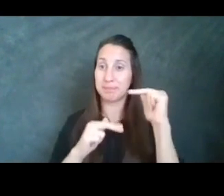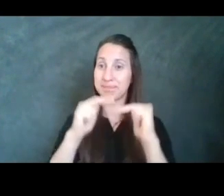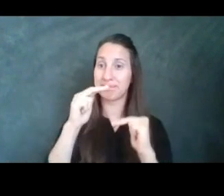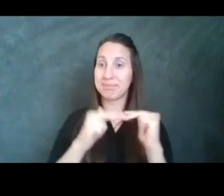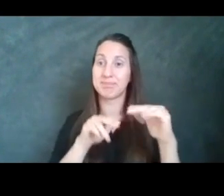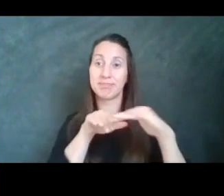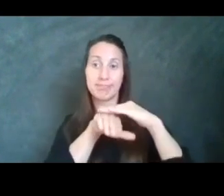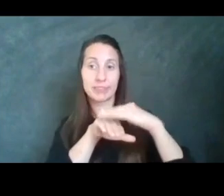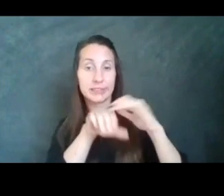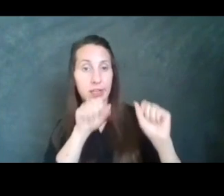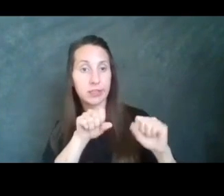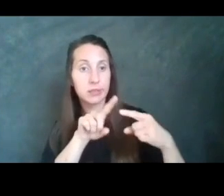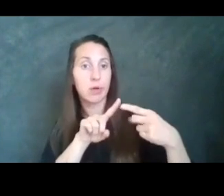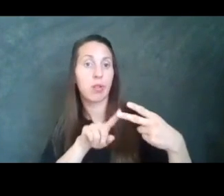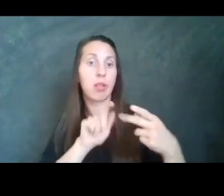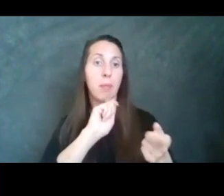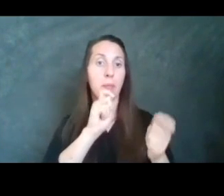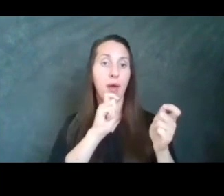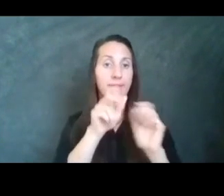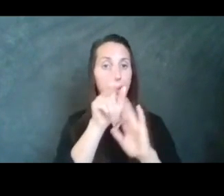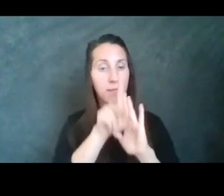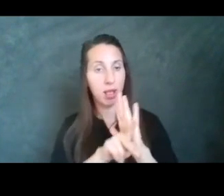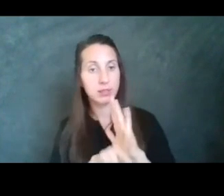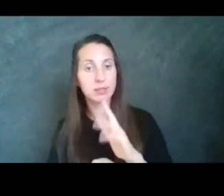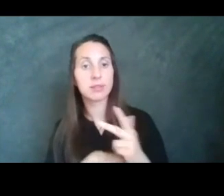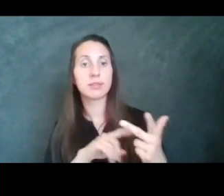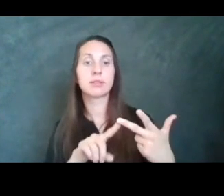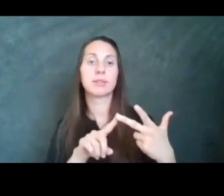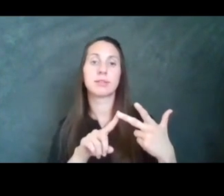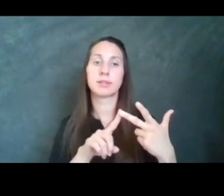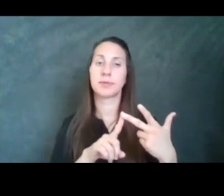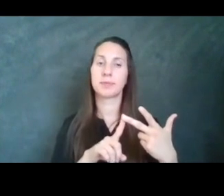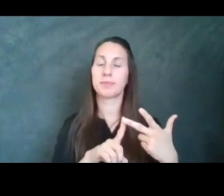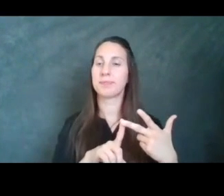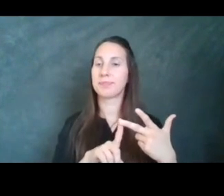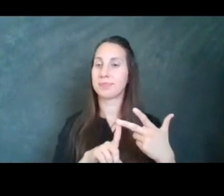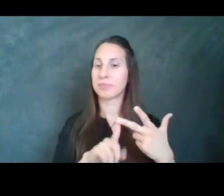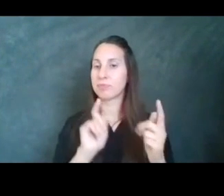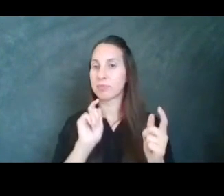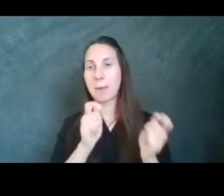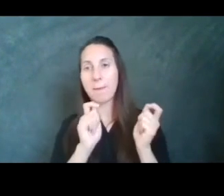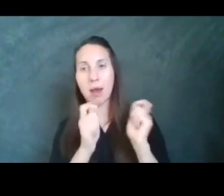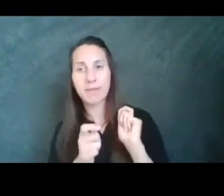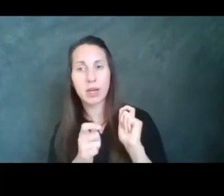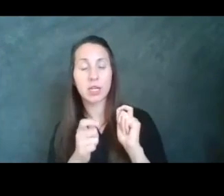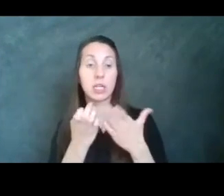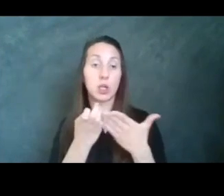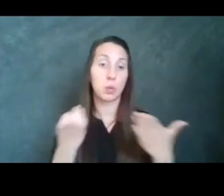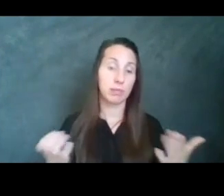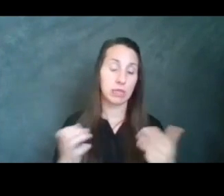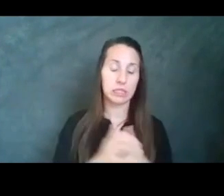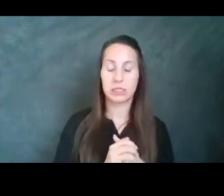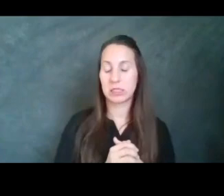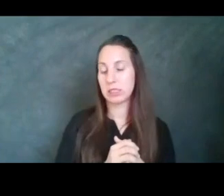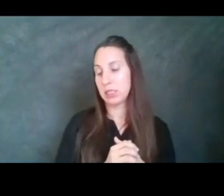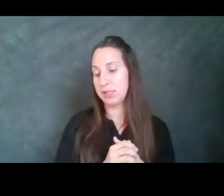modifying policies in your workplace, acquiring or modifying equipment,